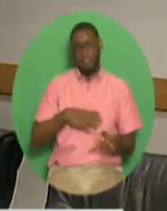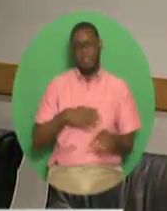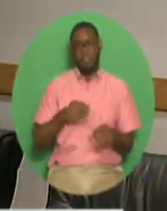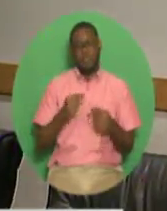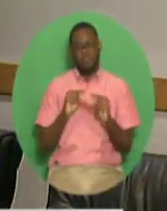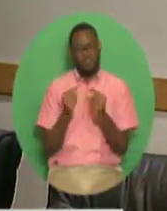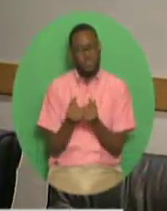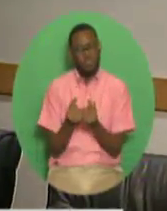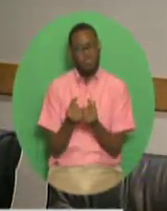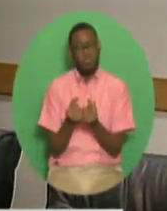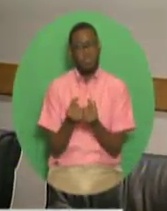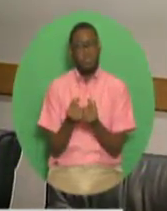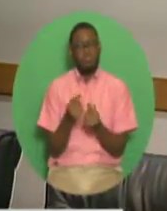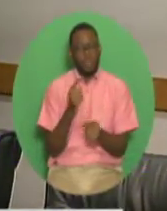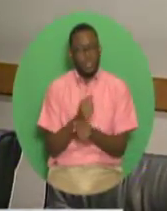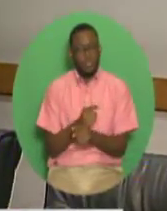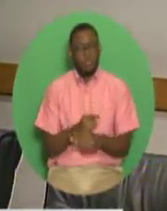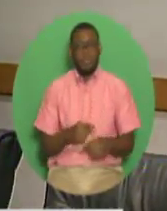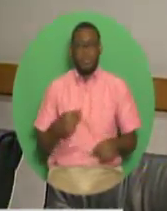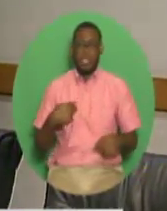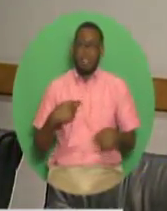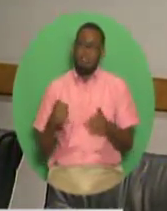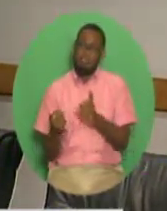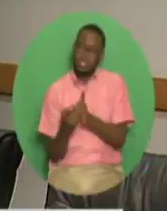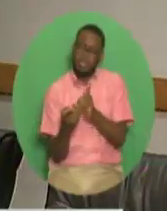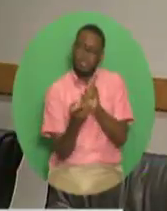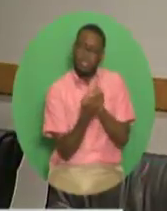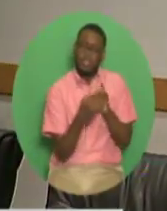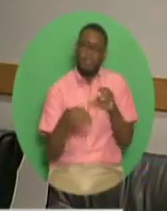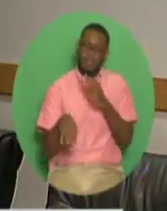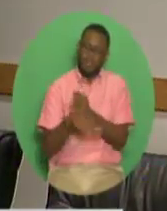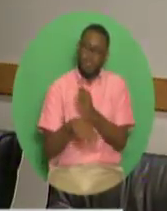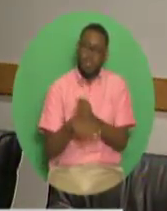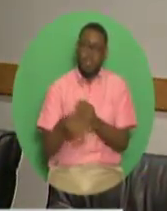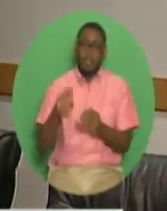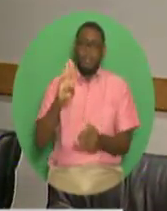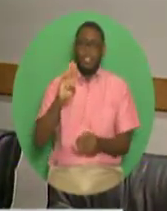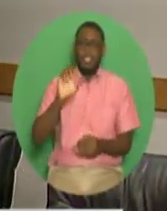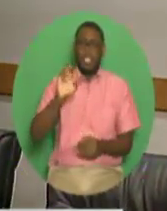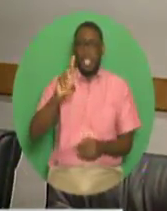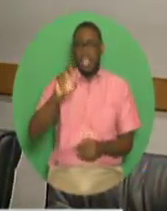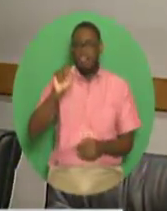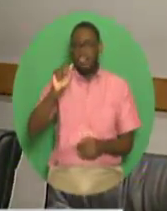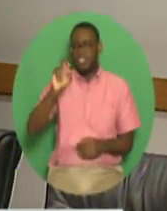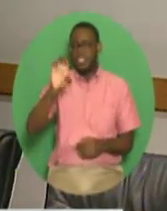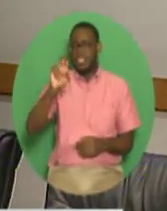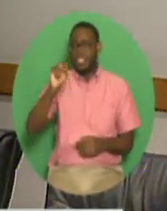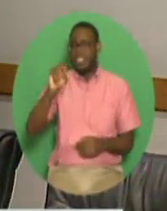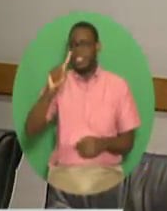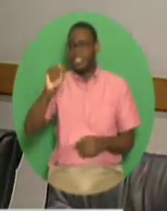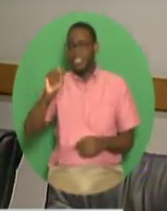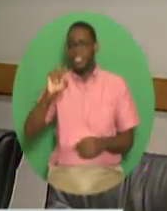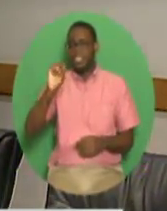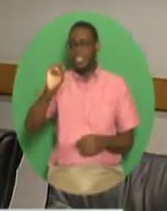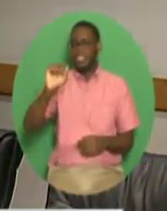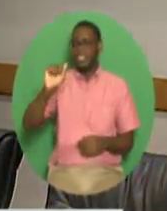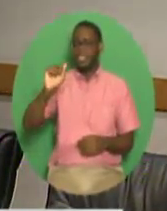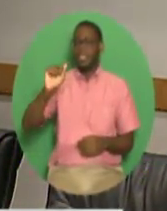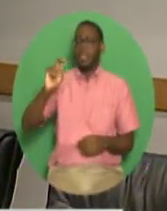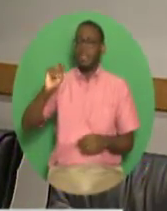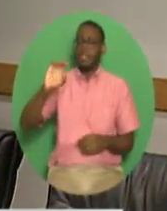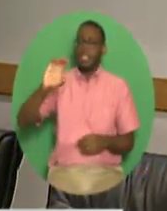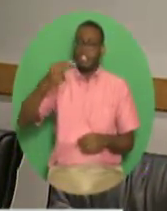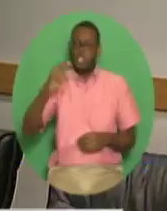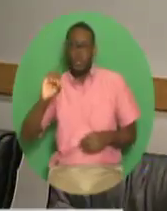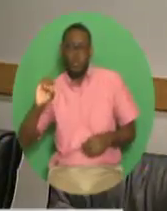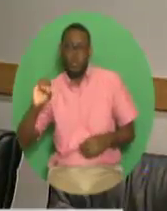4, Brent Sancho I met with. And we went down there and we did a site visit and he promised to start the project back with the same contractor. He did the foundation, there's nobody else